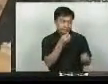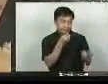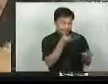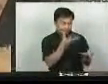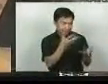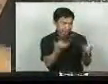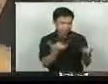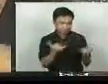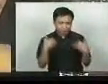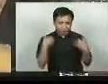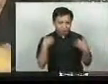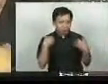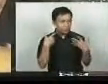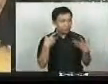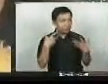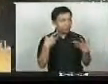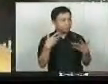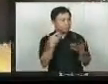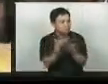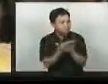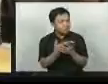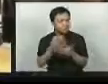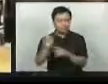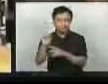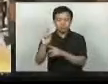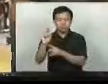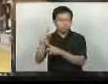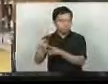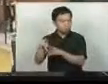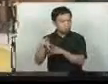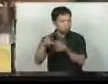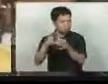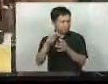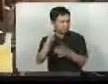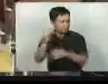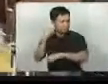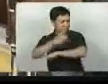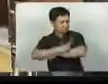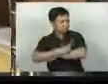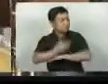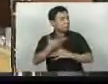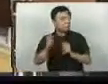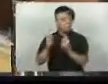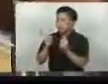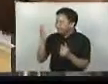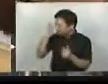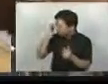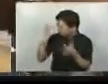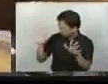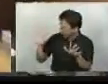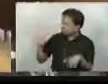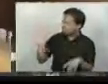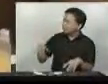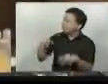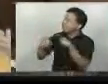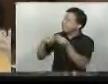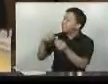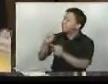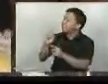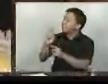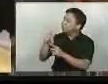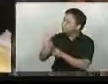of the day. I read about the soup of the day. Okay. She's into soup kitchens also,